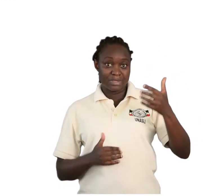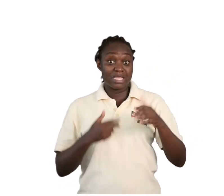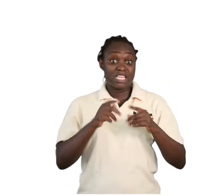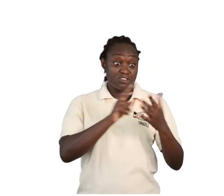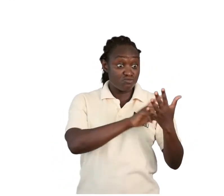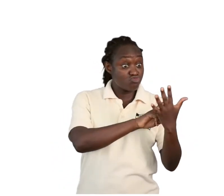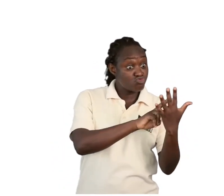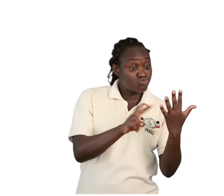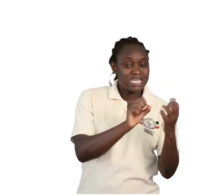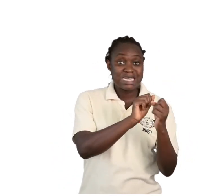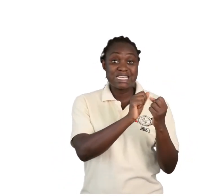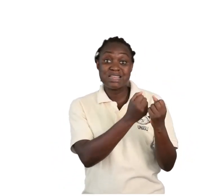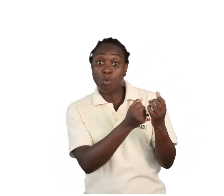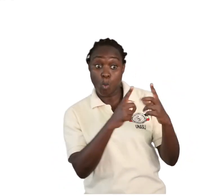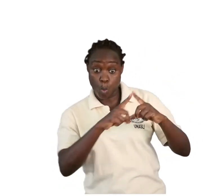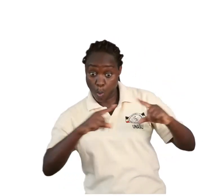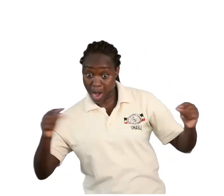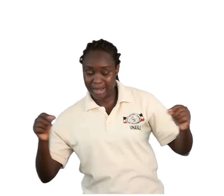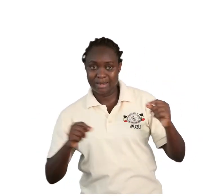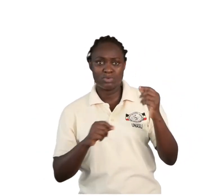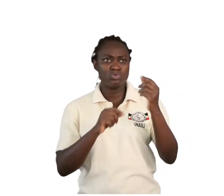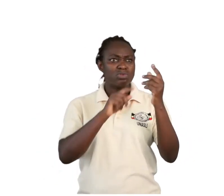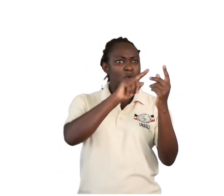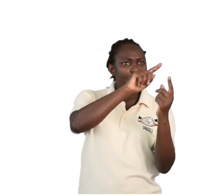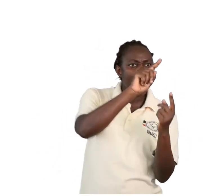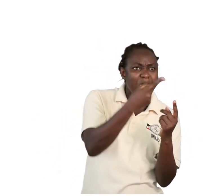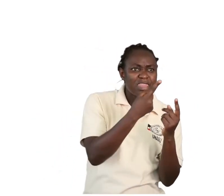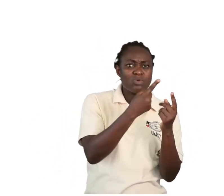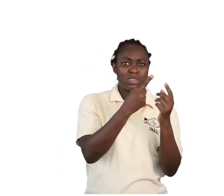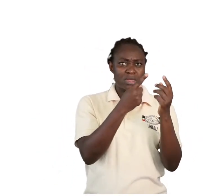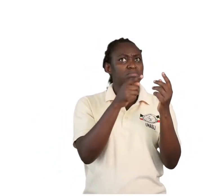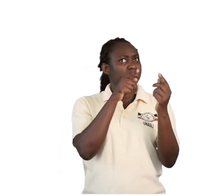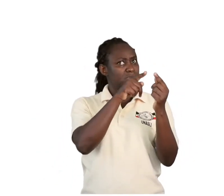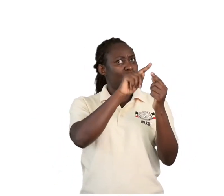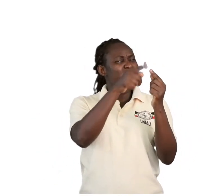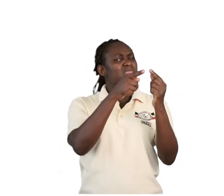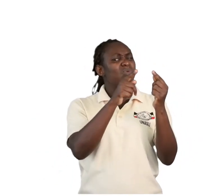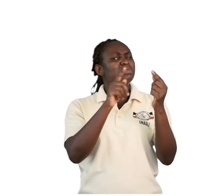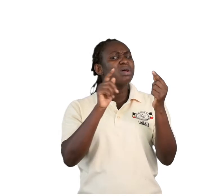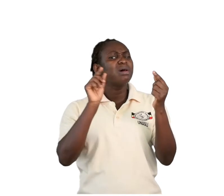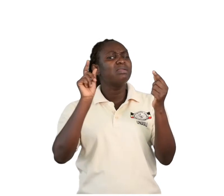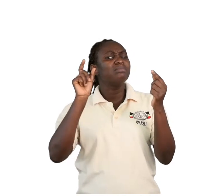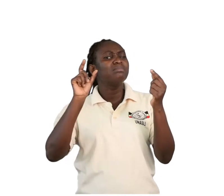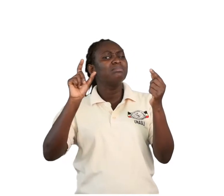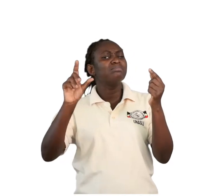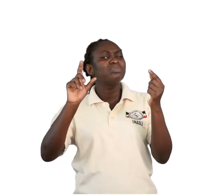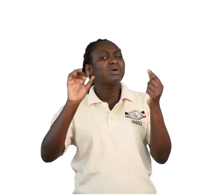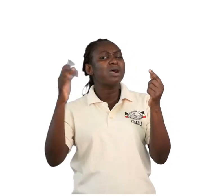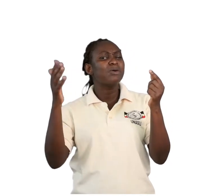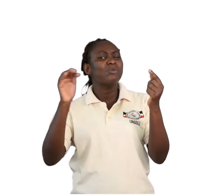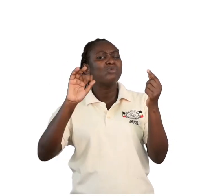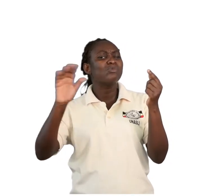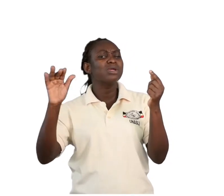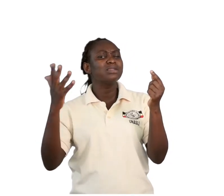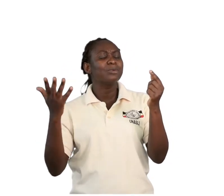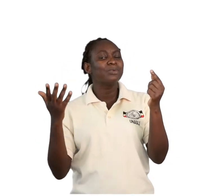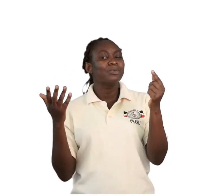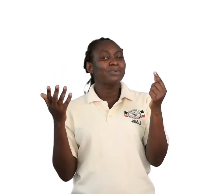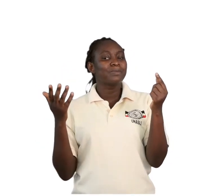1,000. So you also say 1,000 equals, can you please put it there?